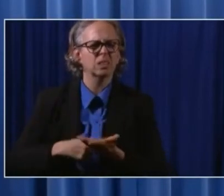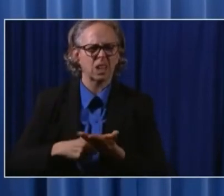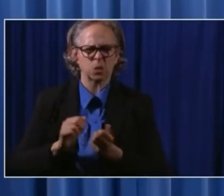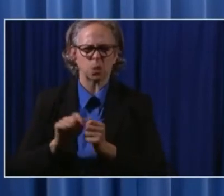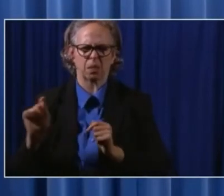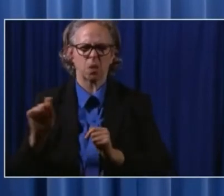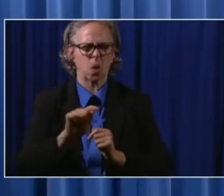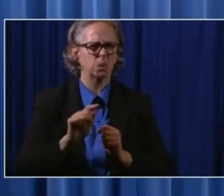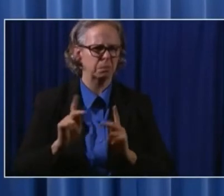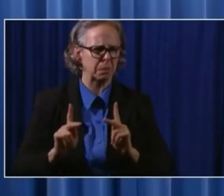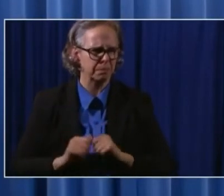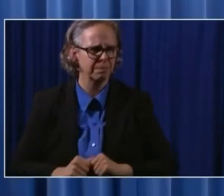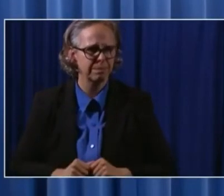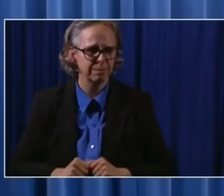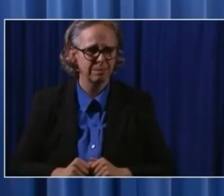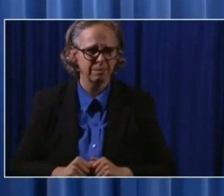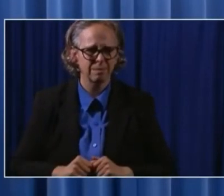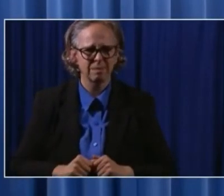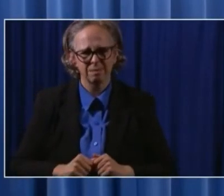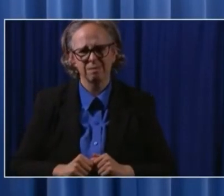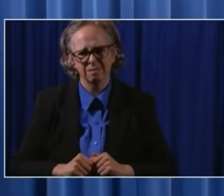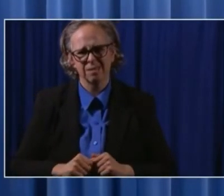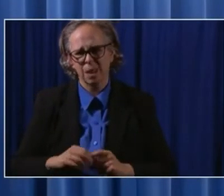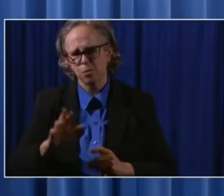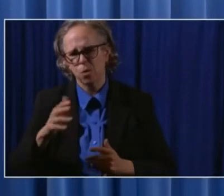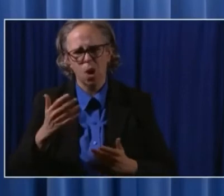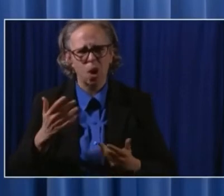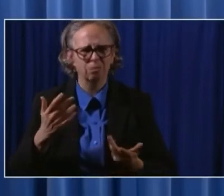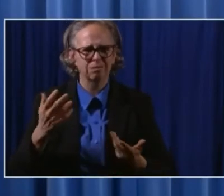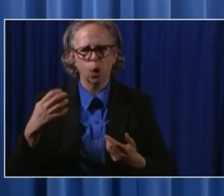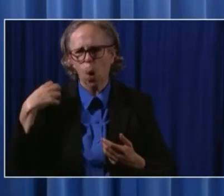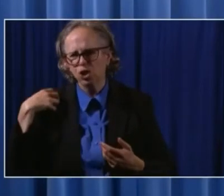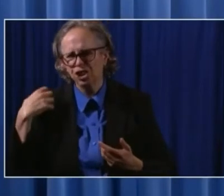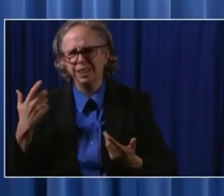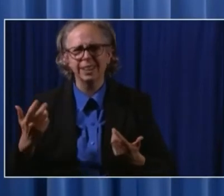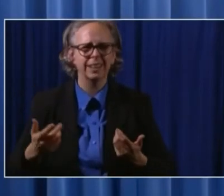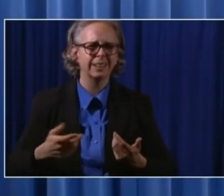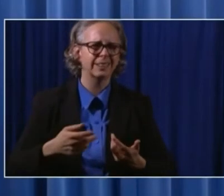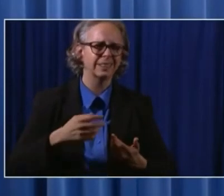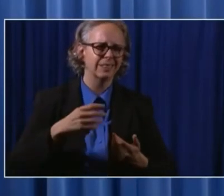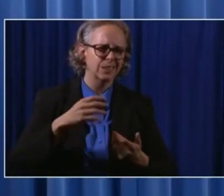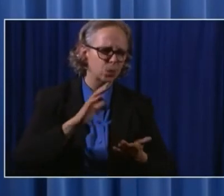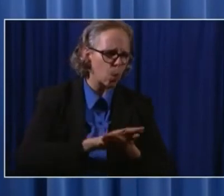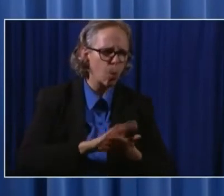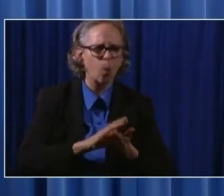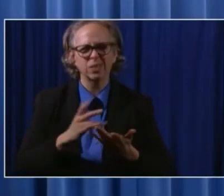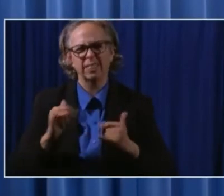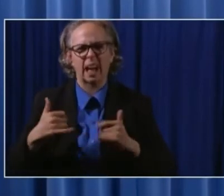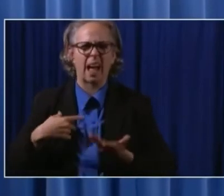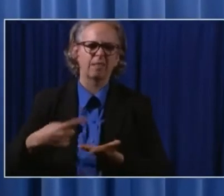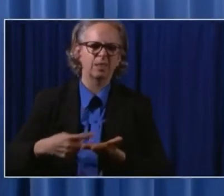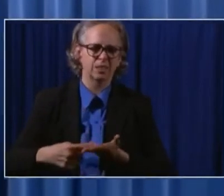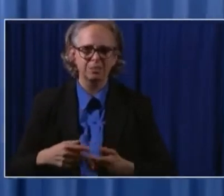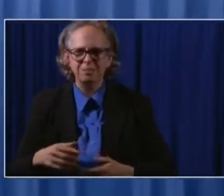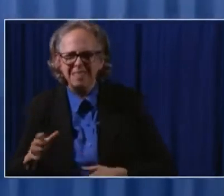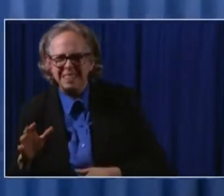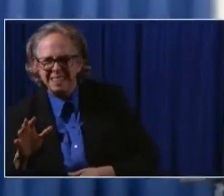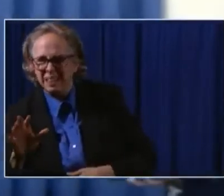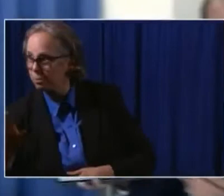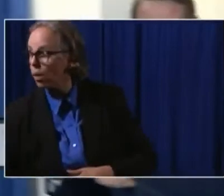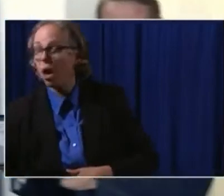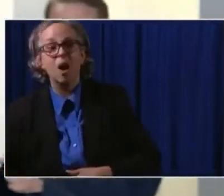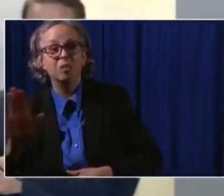with all the a lot of the coaches, and we'll be in consultation with the schools. I believe Governor, the order I expires. can add.